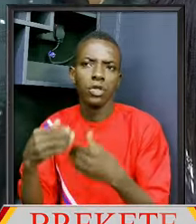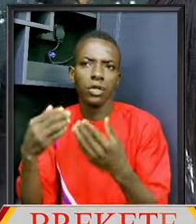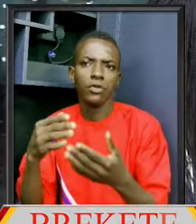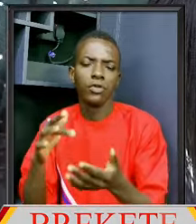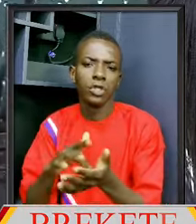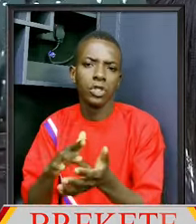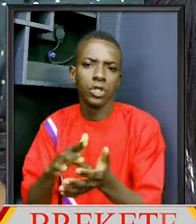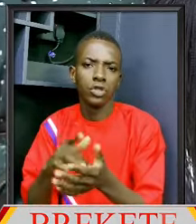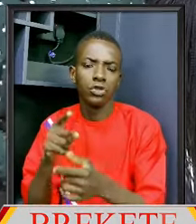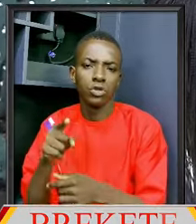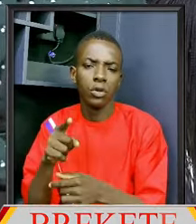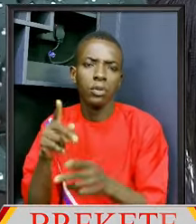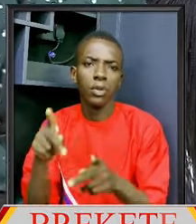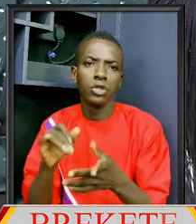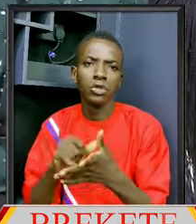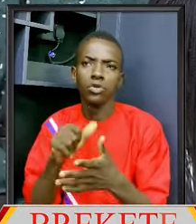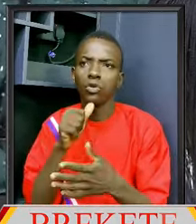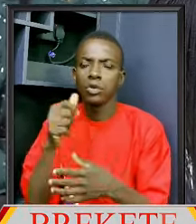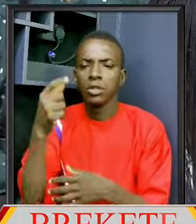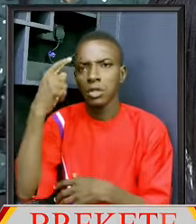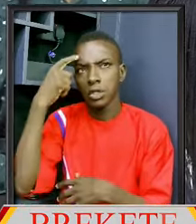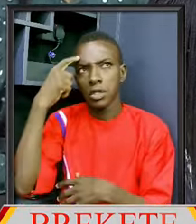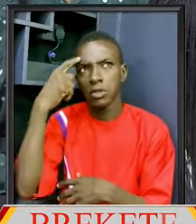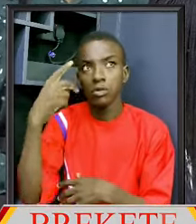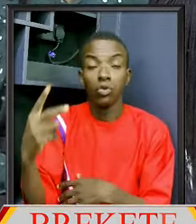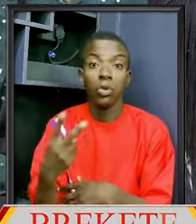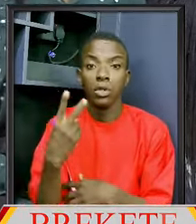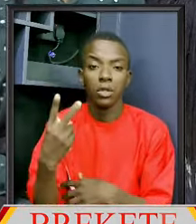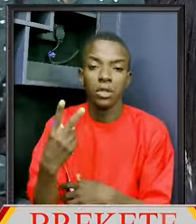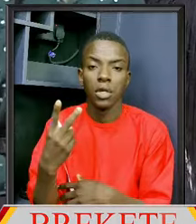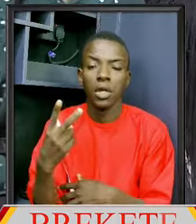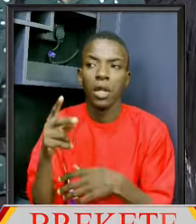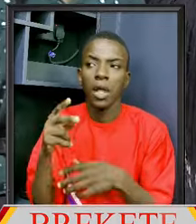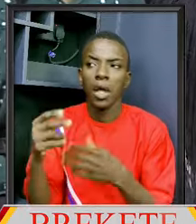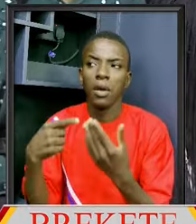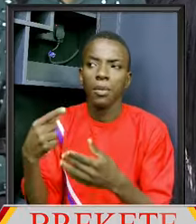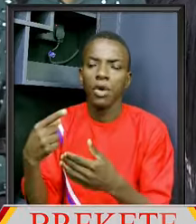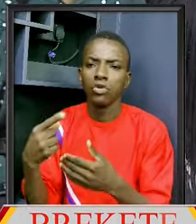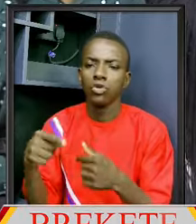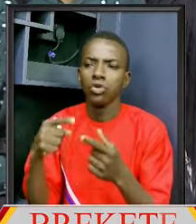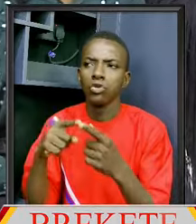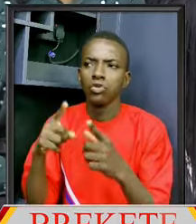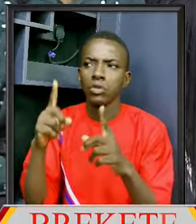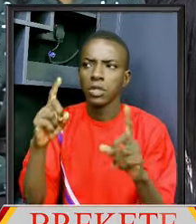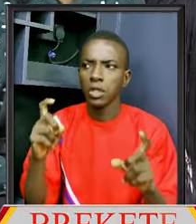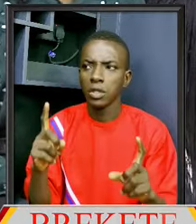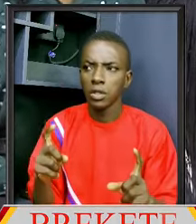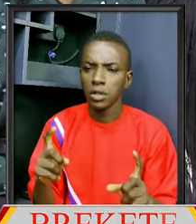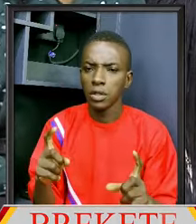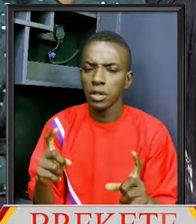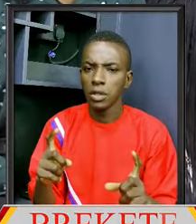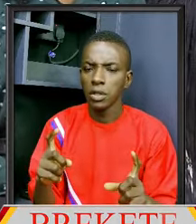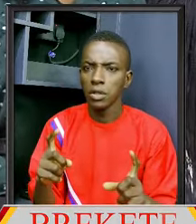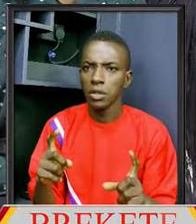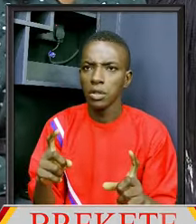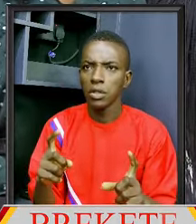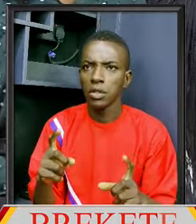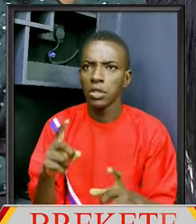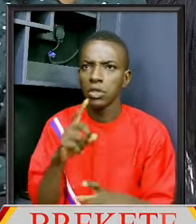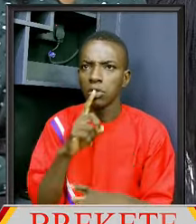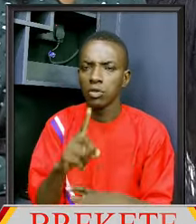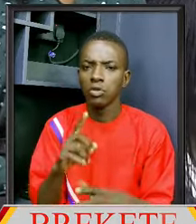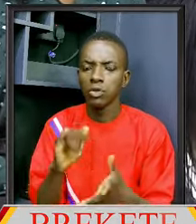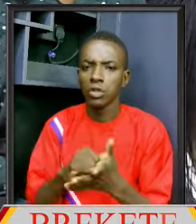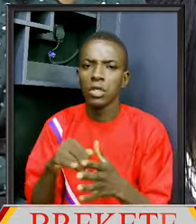who go treat you, the person no go they think twice. See, about going to do test, the